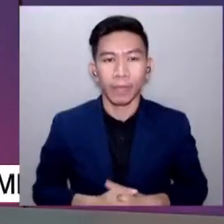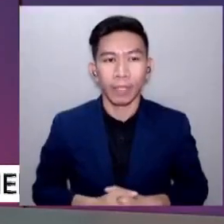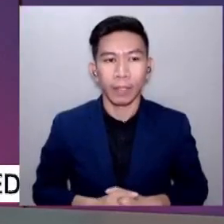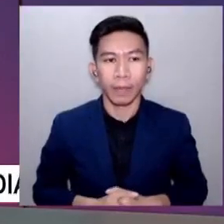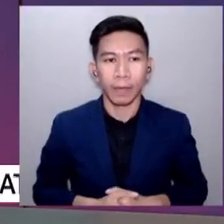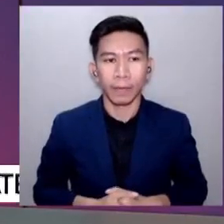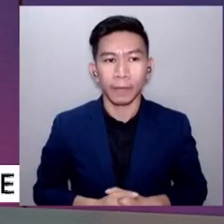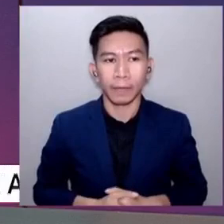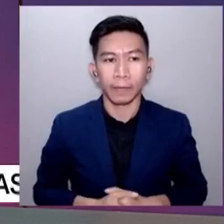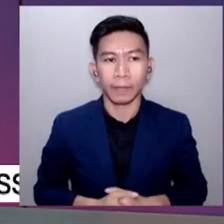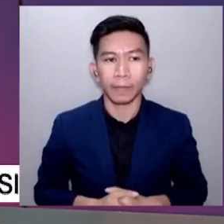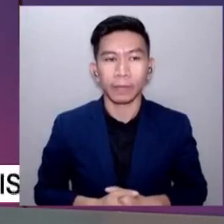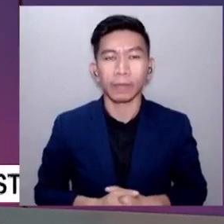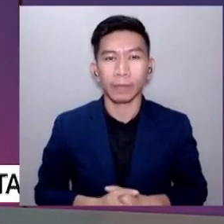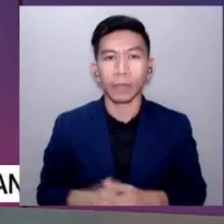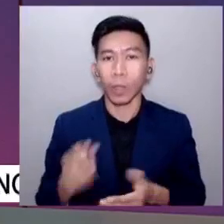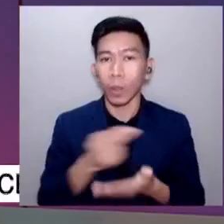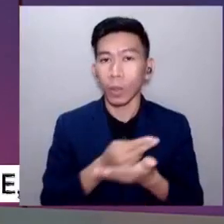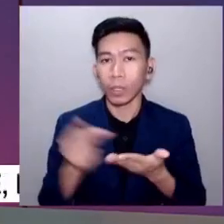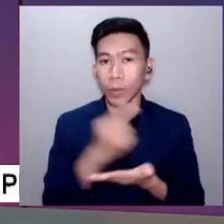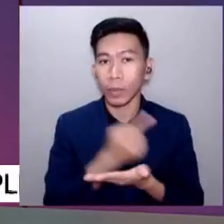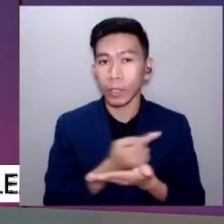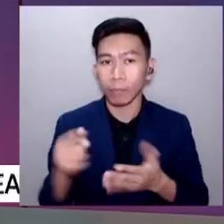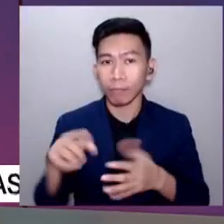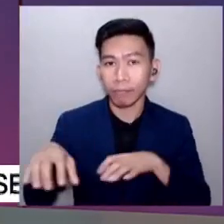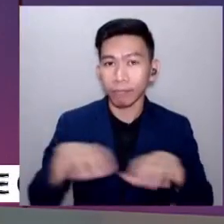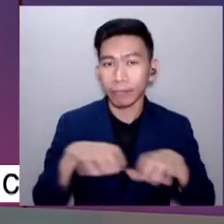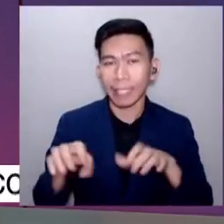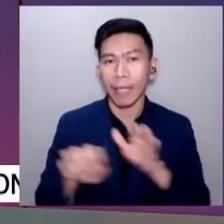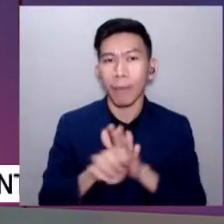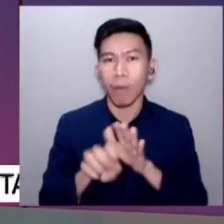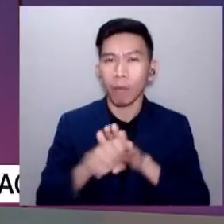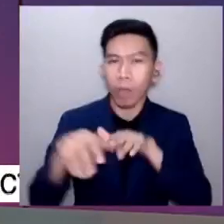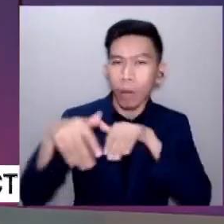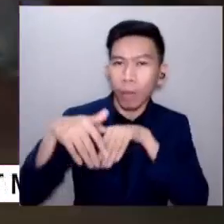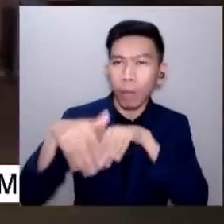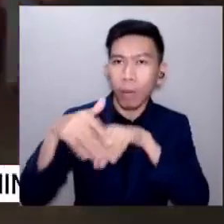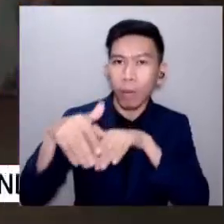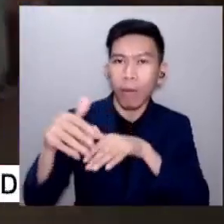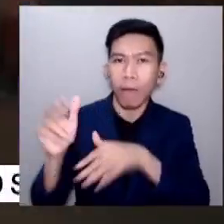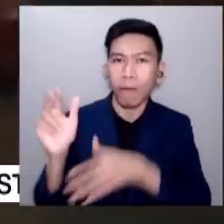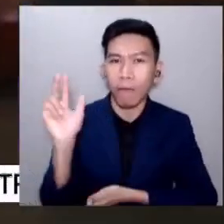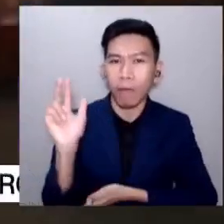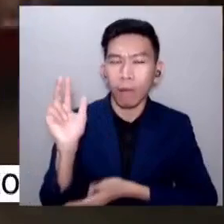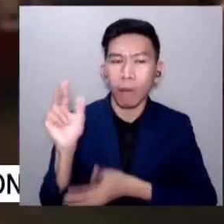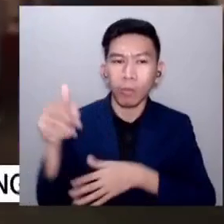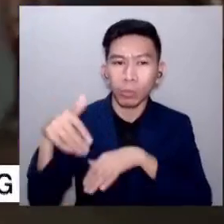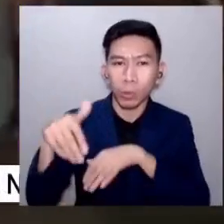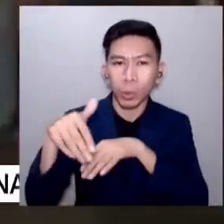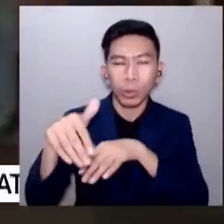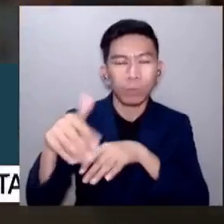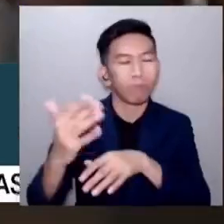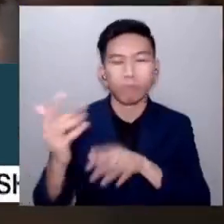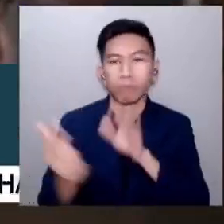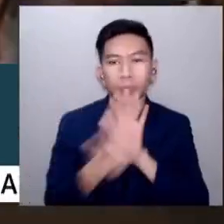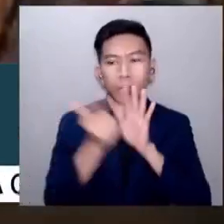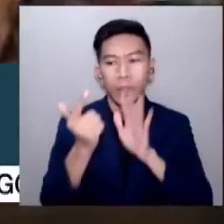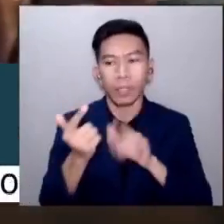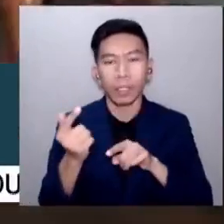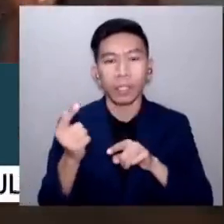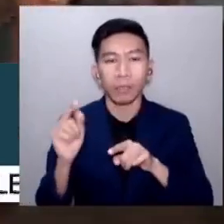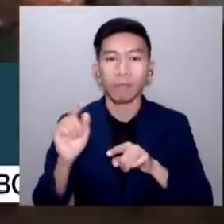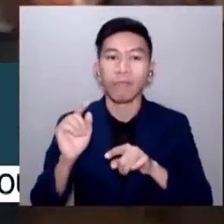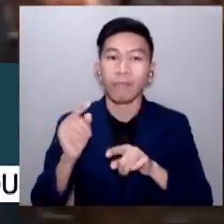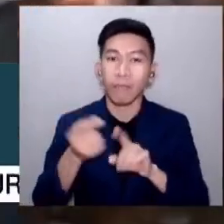Some Holy Week activities like the traditional procession of holy figures may not be allowed in several areas just yet. That's according to the Catholic